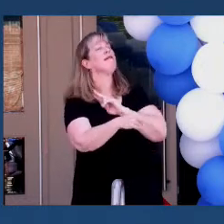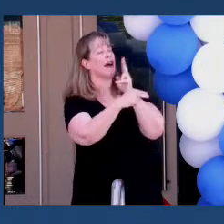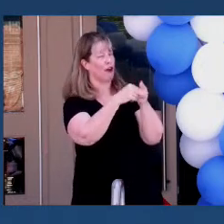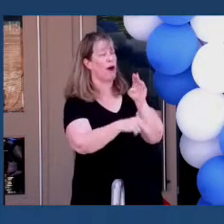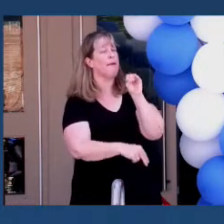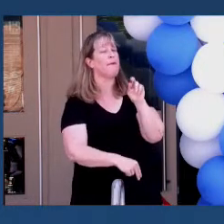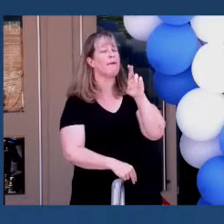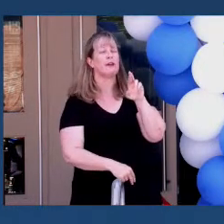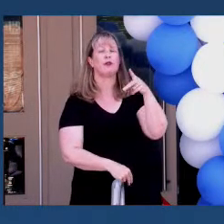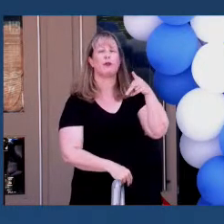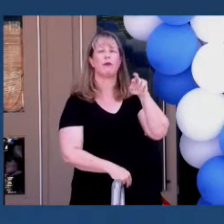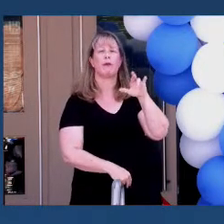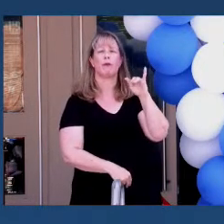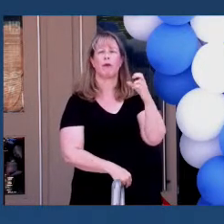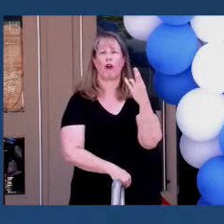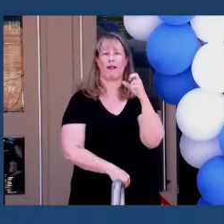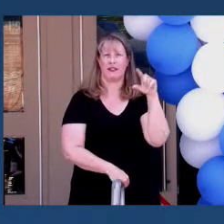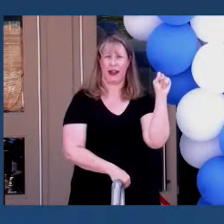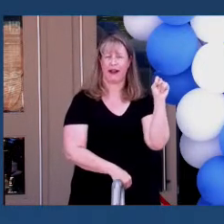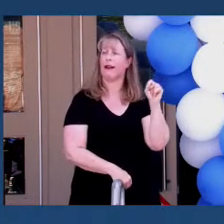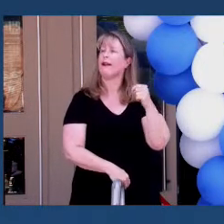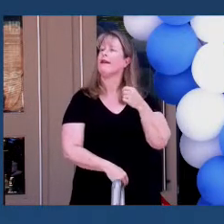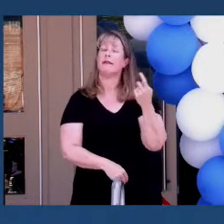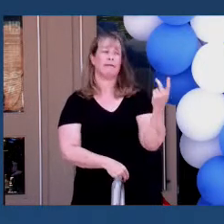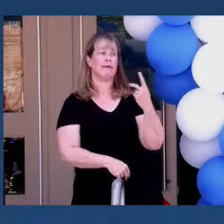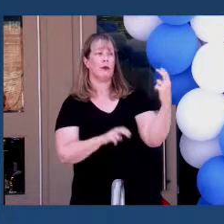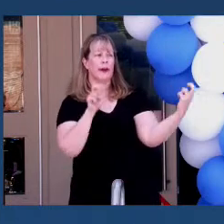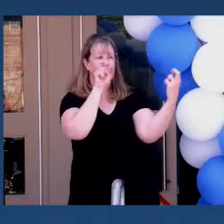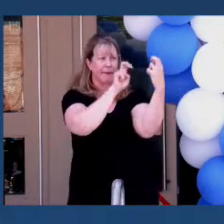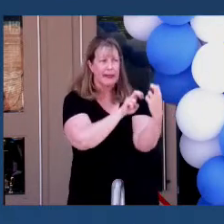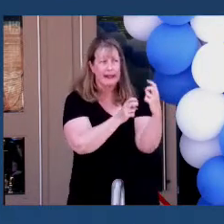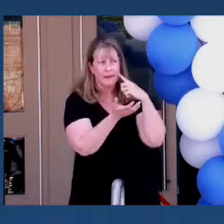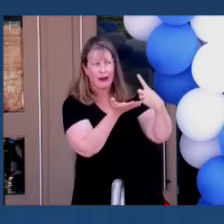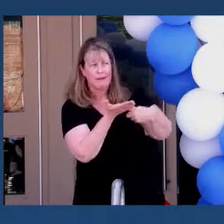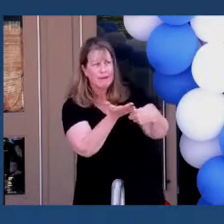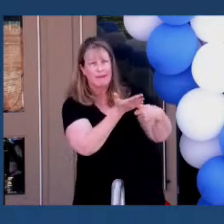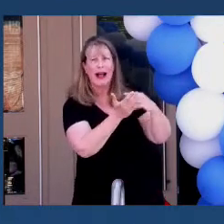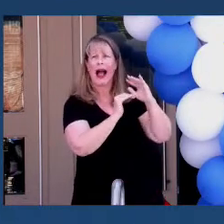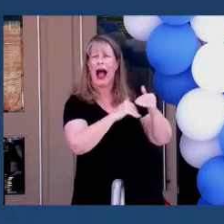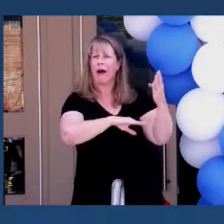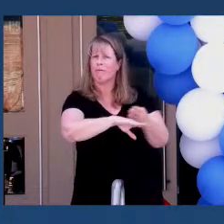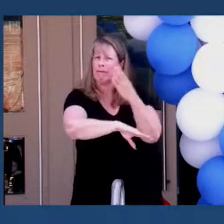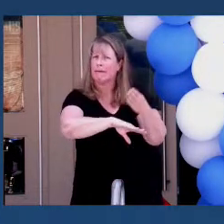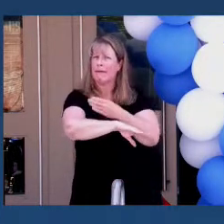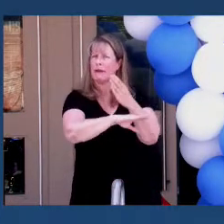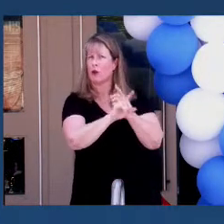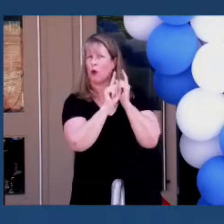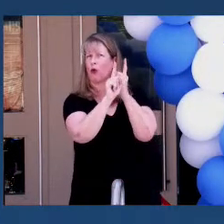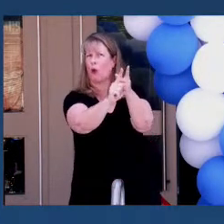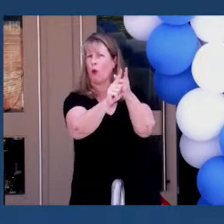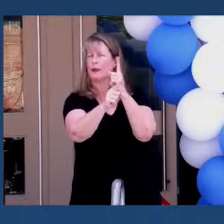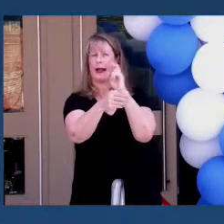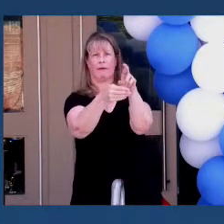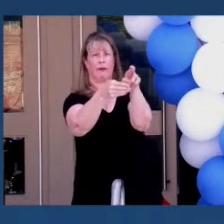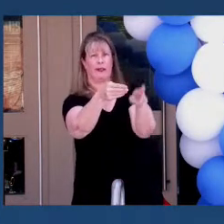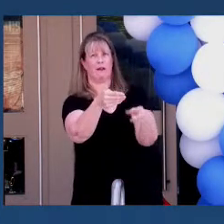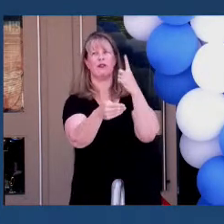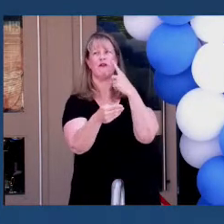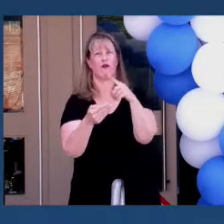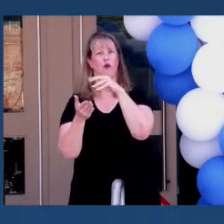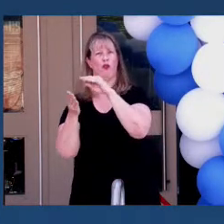around initiatives that had to do with improving opportunities and outcomes for kids. So I agree with